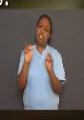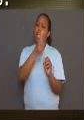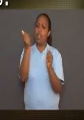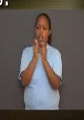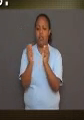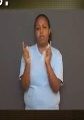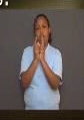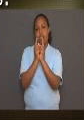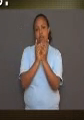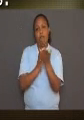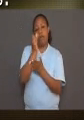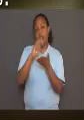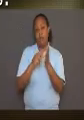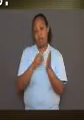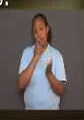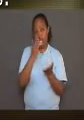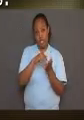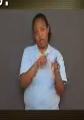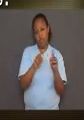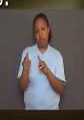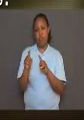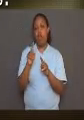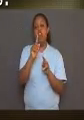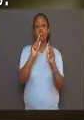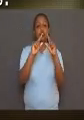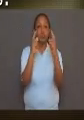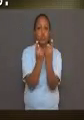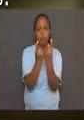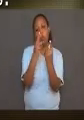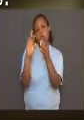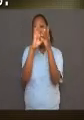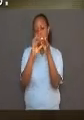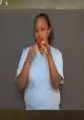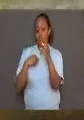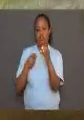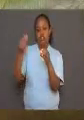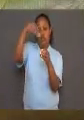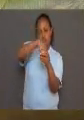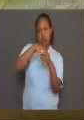others and to join groups and associations.